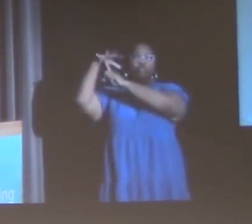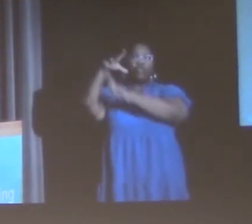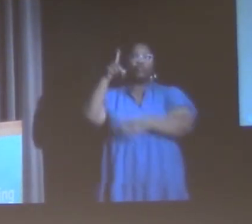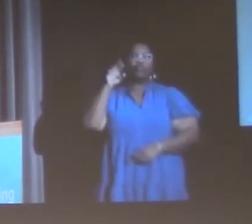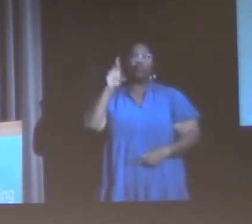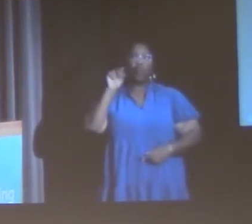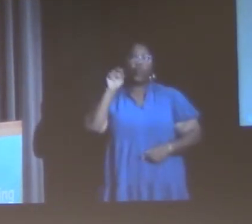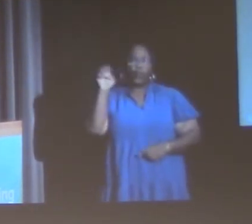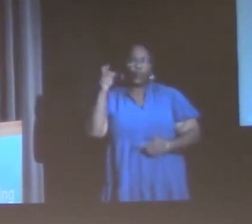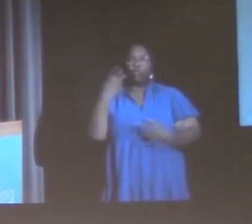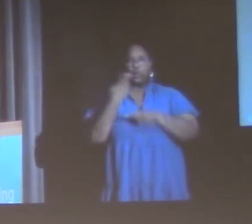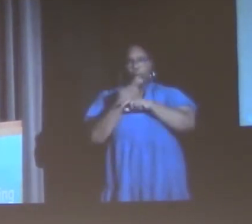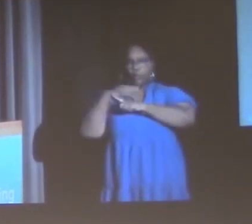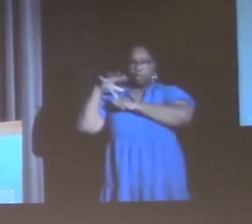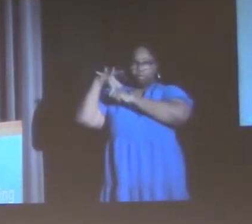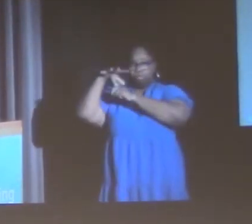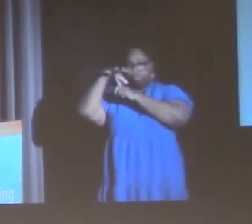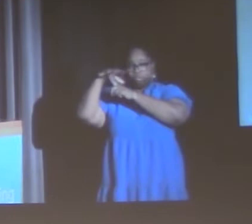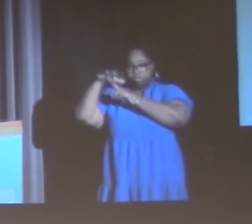and I thought like